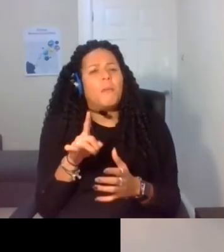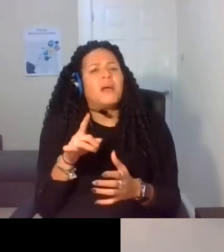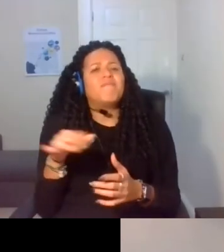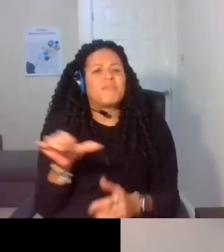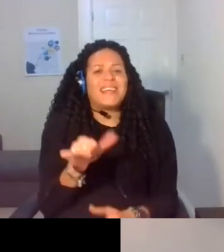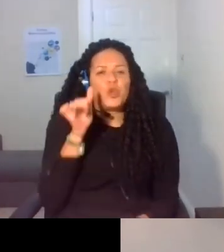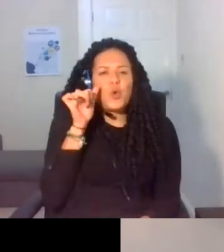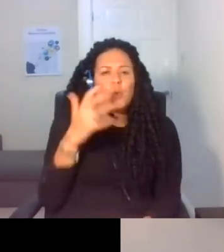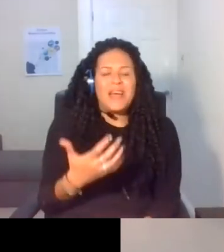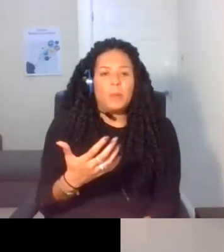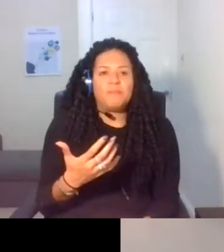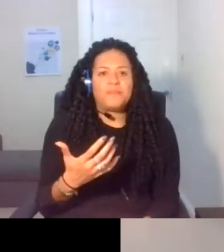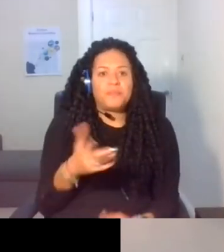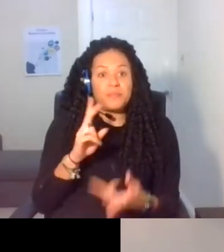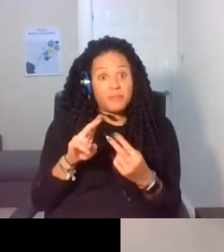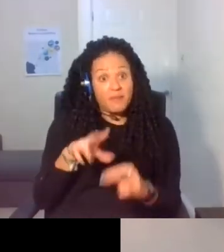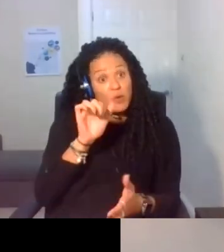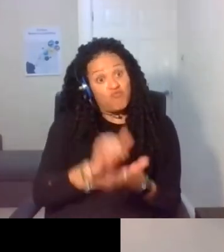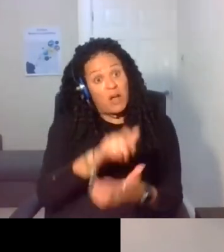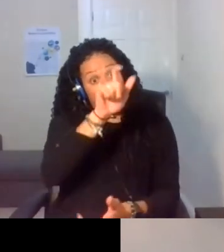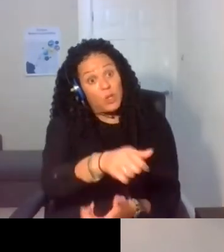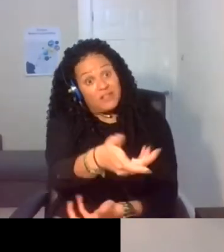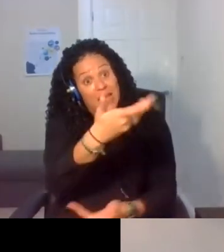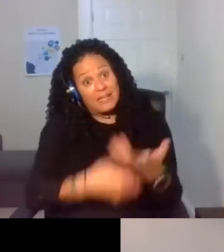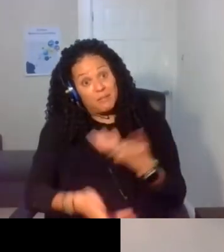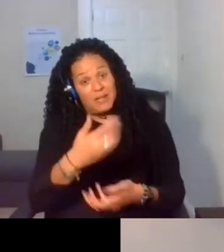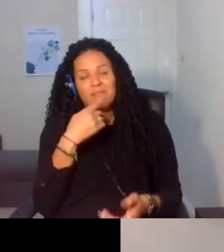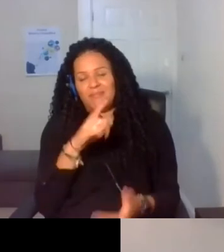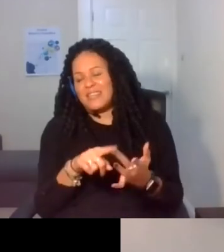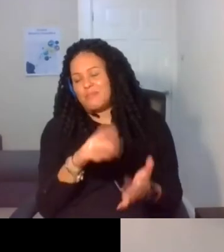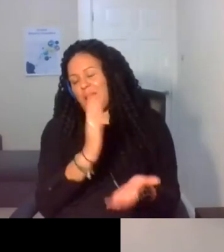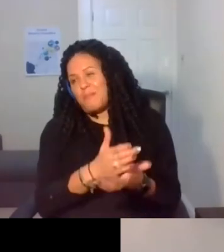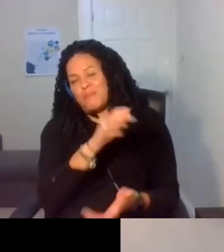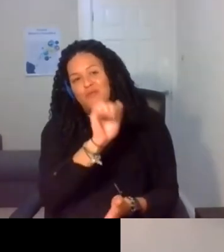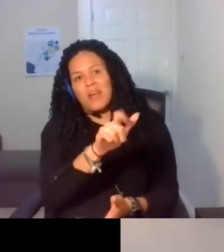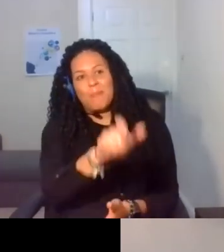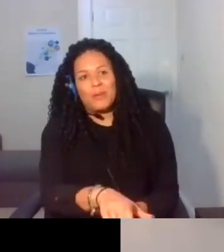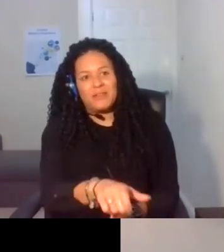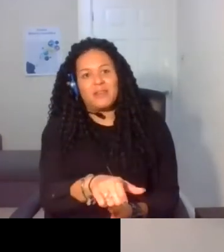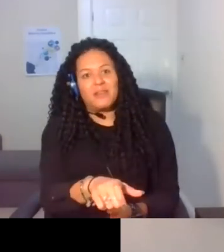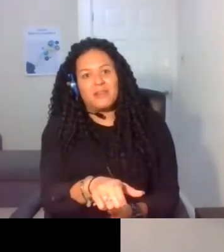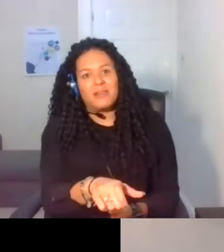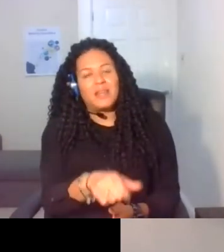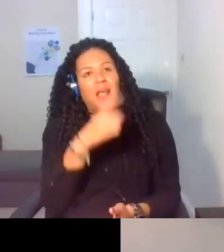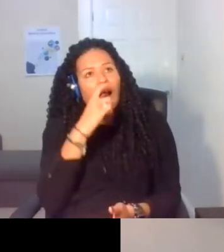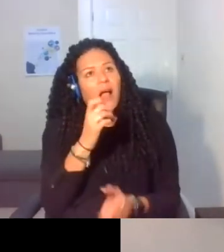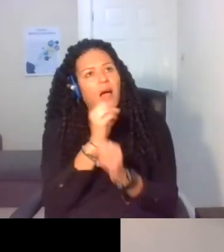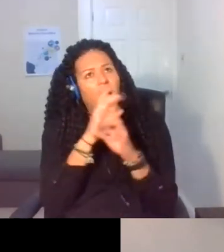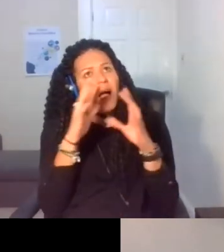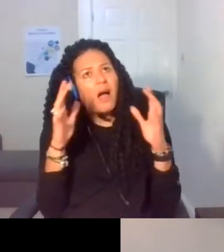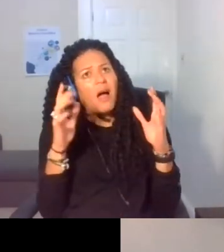actually, if you've got the right person talking to you about it, and Isabelle is the right person, then it really can be something